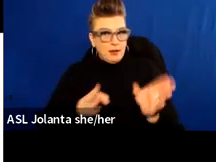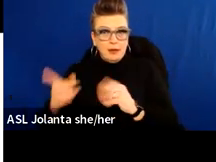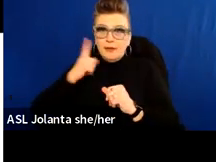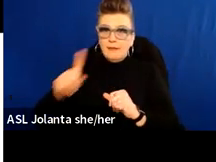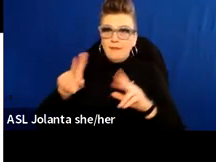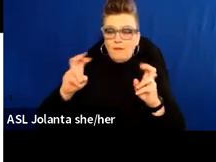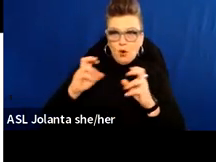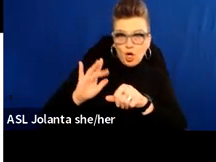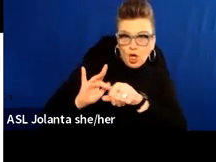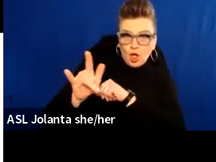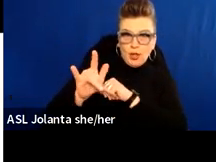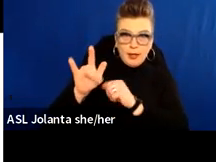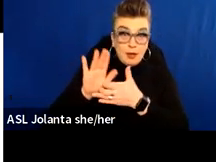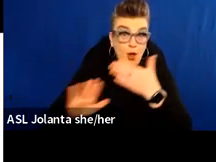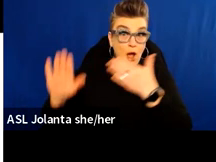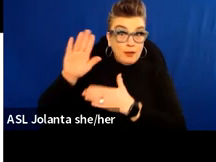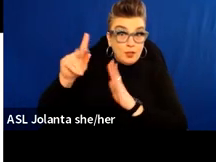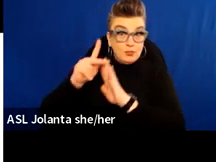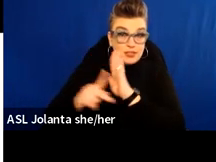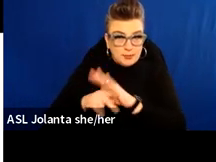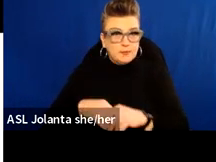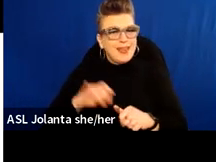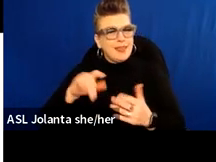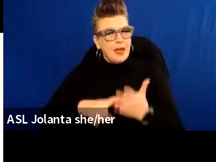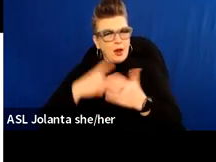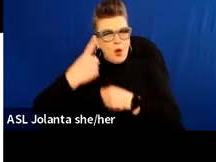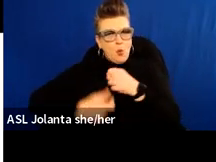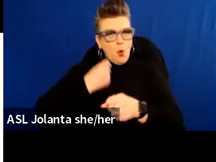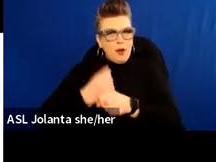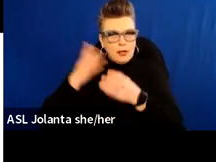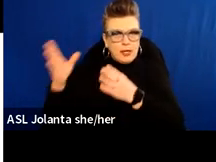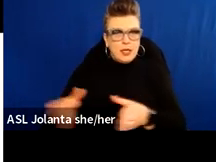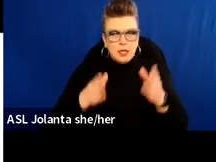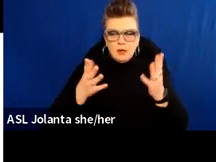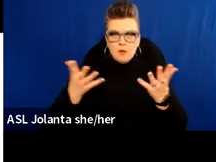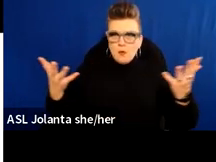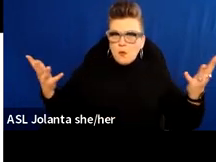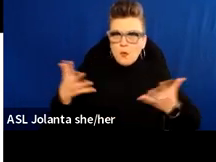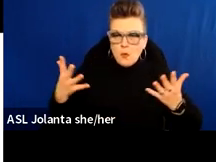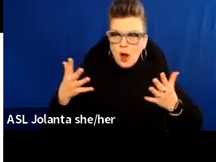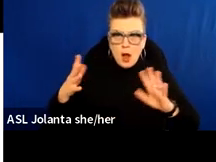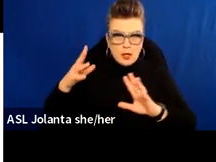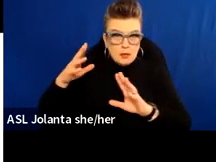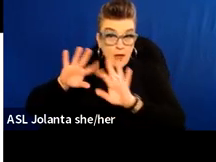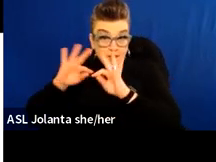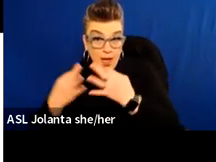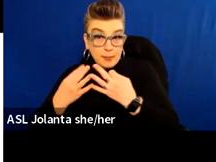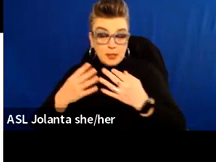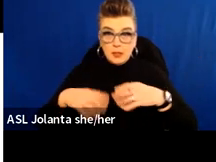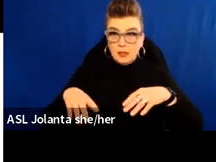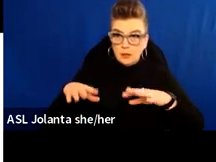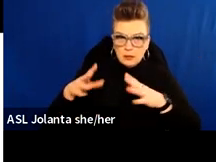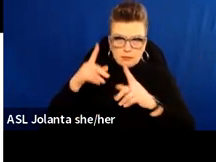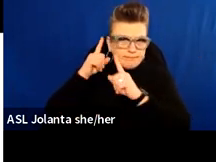then it takes a year of planning to understand and identify what pathways families and students are really interested in in them and in